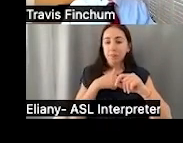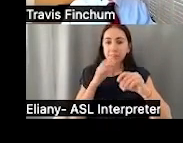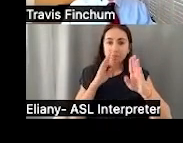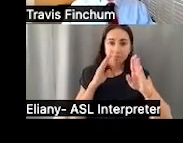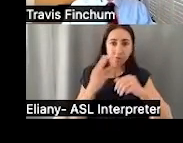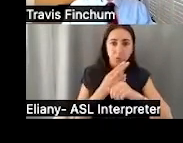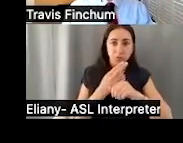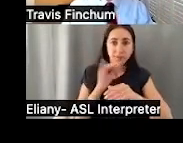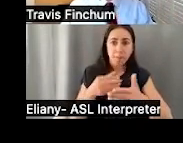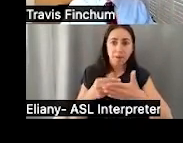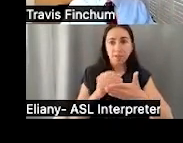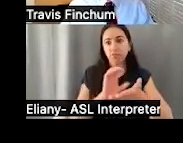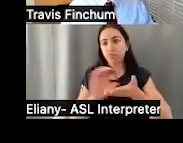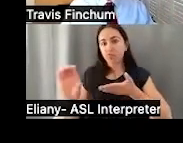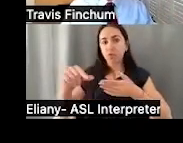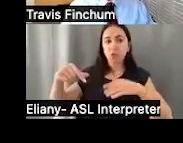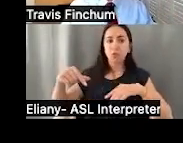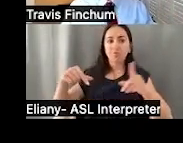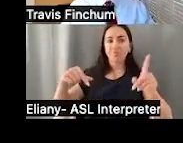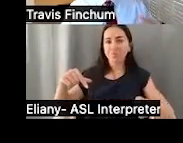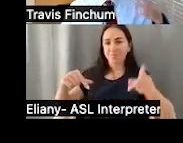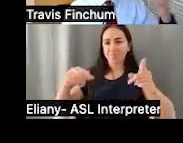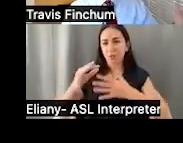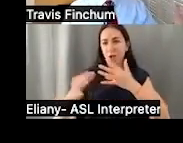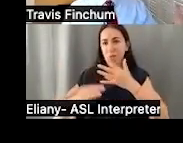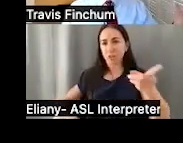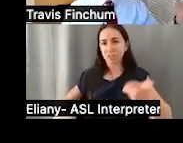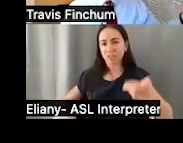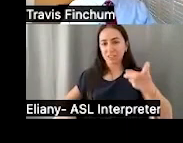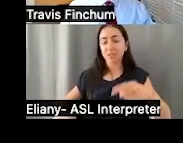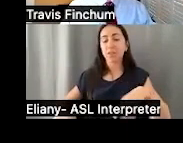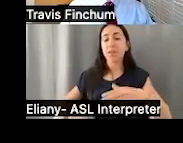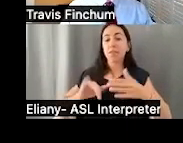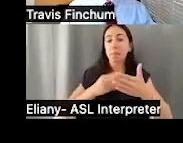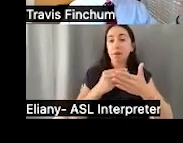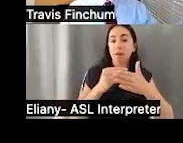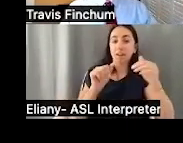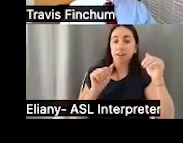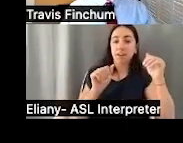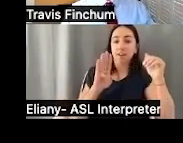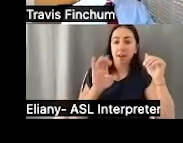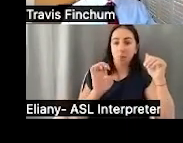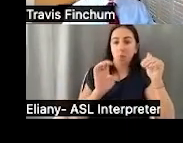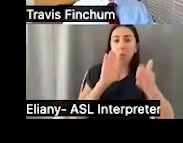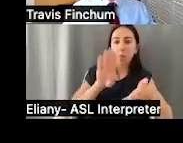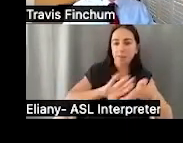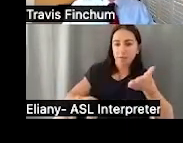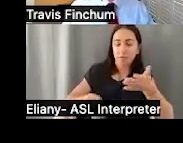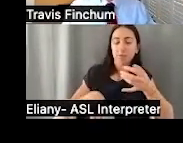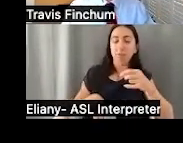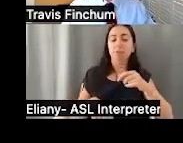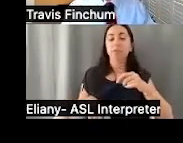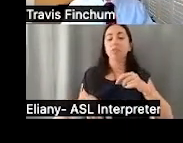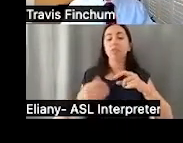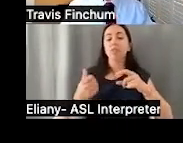qualified disability expense, the money in the ABLE account, one is it's exempted, and two, any growth